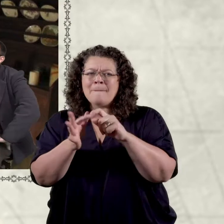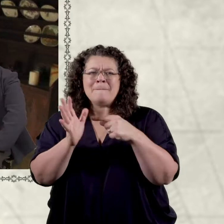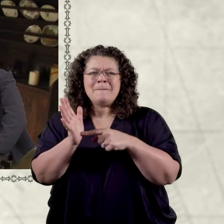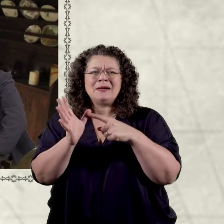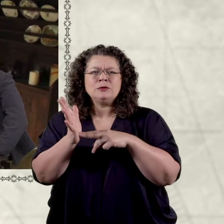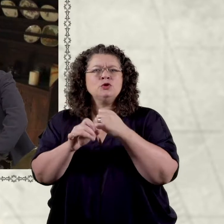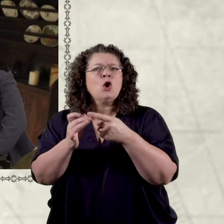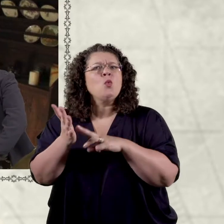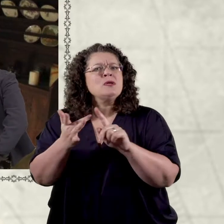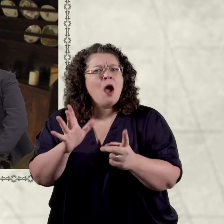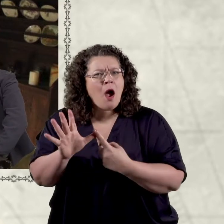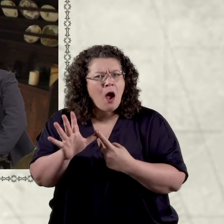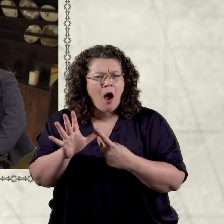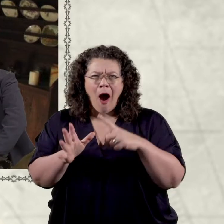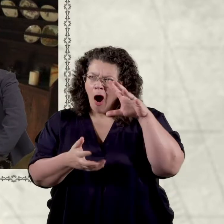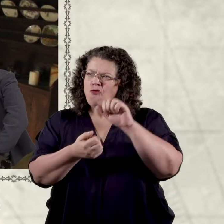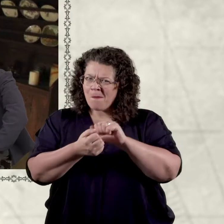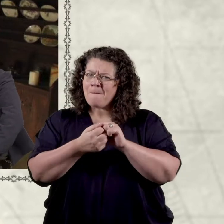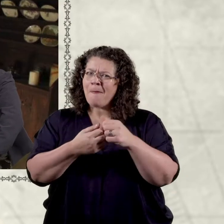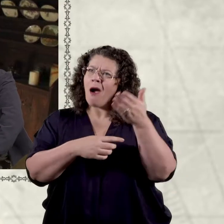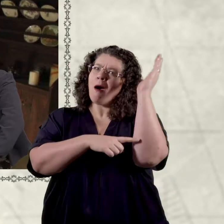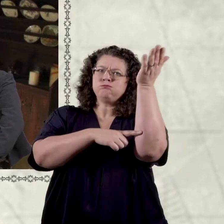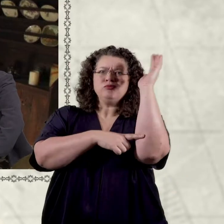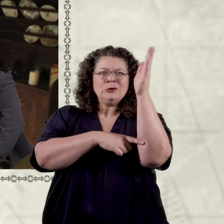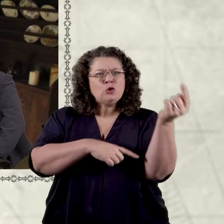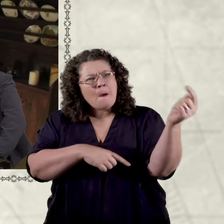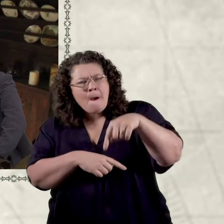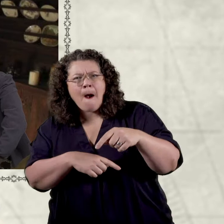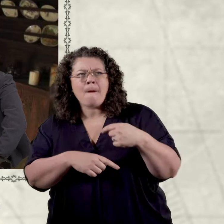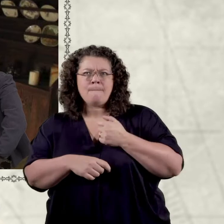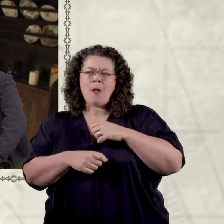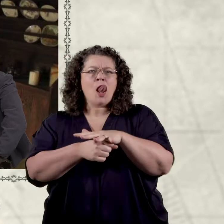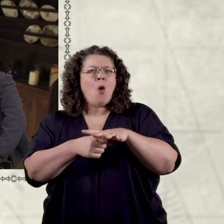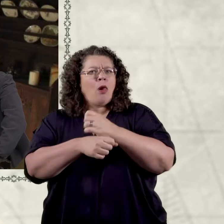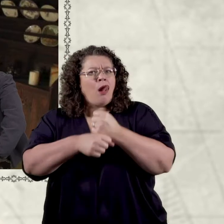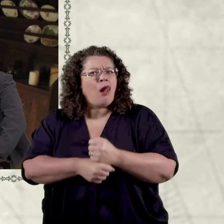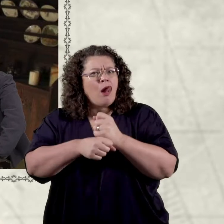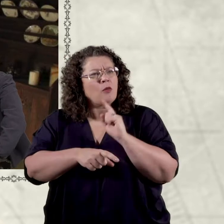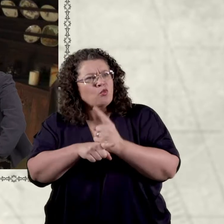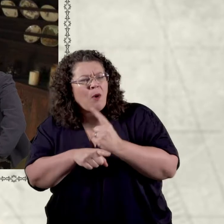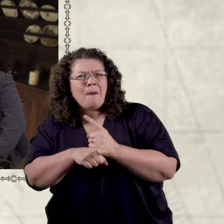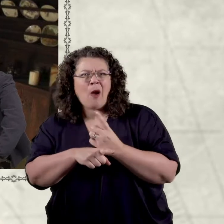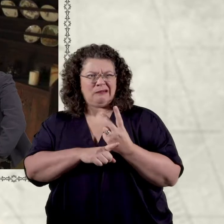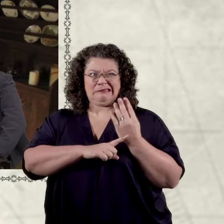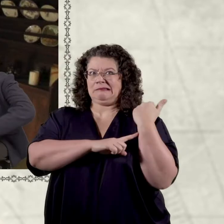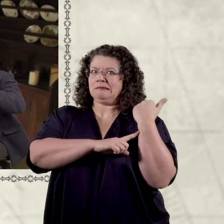remember a preacher came to our local chapel to talk to us about this a few weeks ago. What was his name?